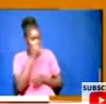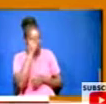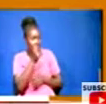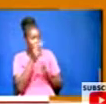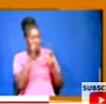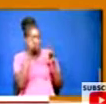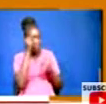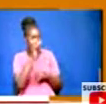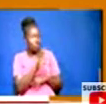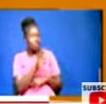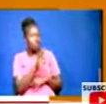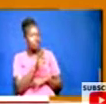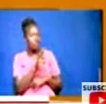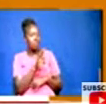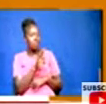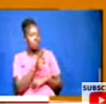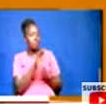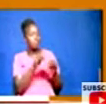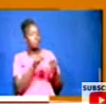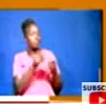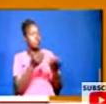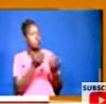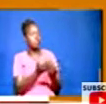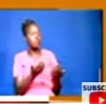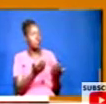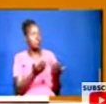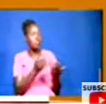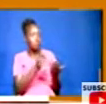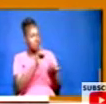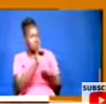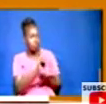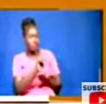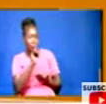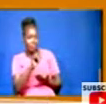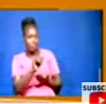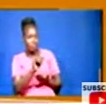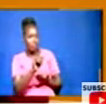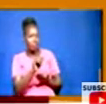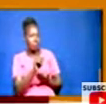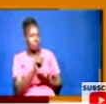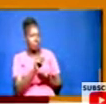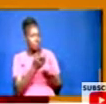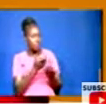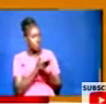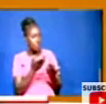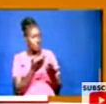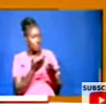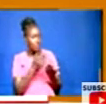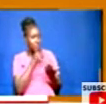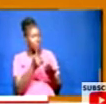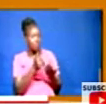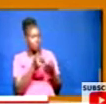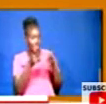of farm inputs subsidies or subsidizing farm inputs, I mean, it's not a new